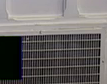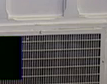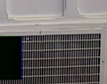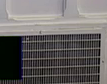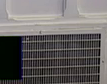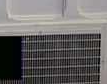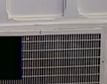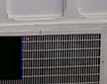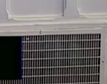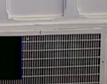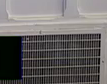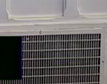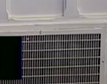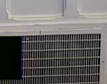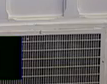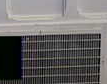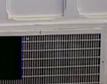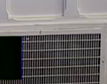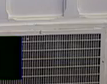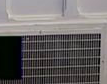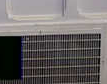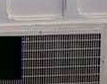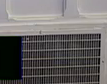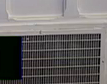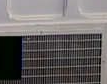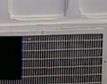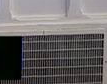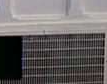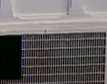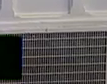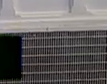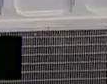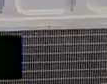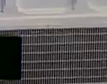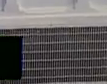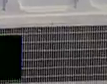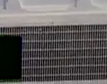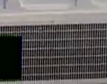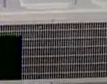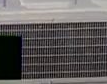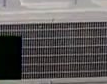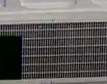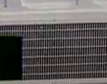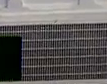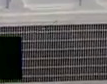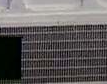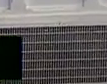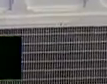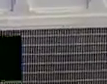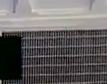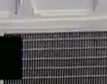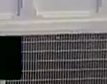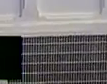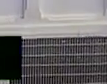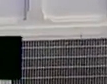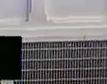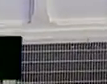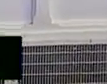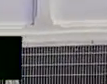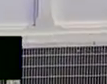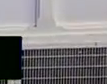laying low, seeking out the poorer quarters where the ragged people